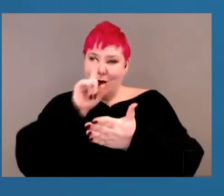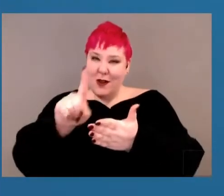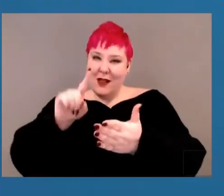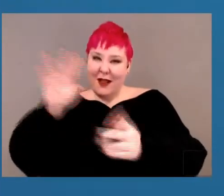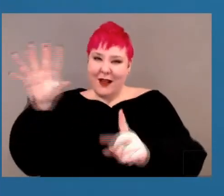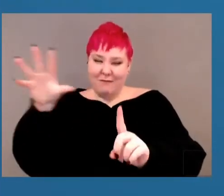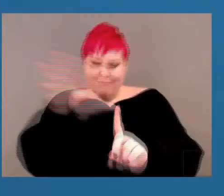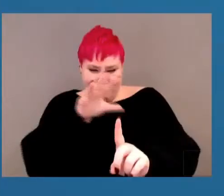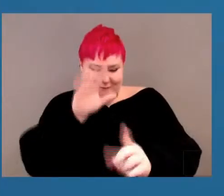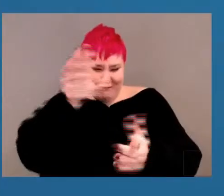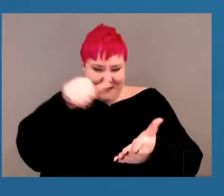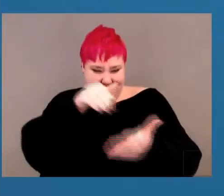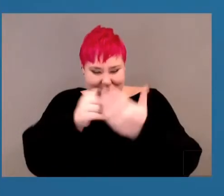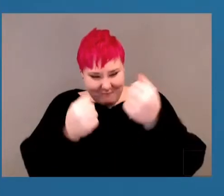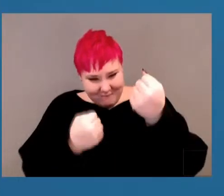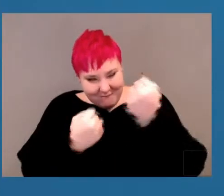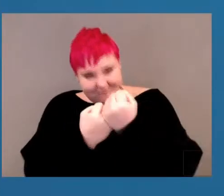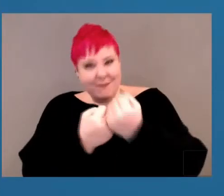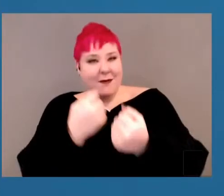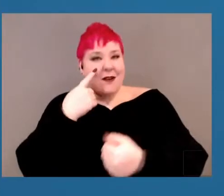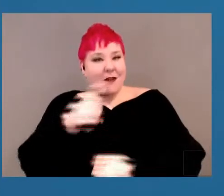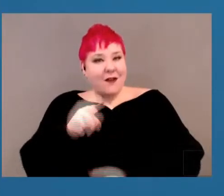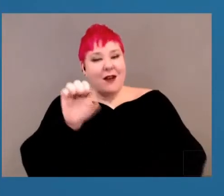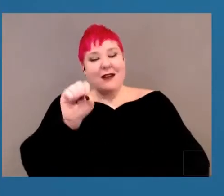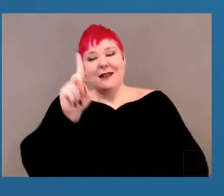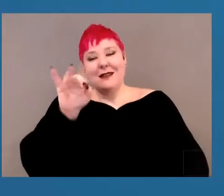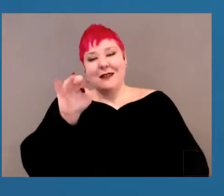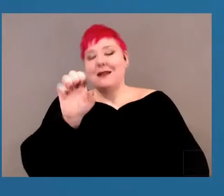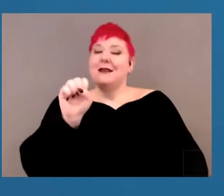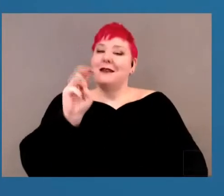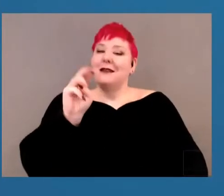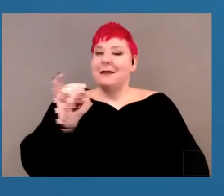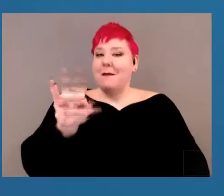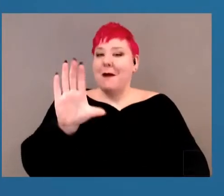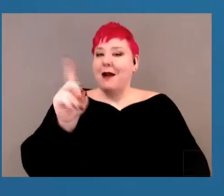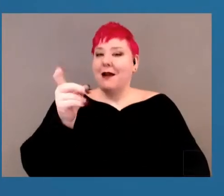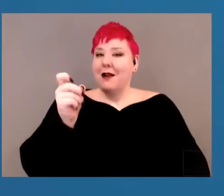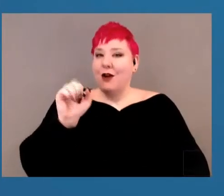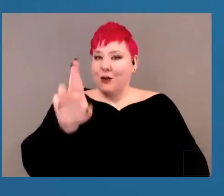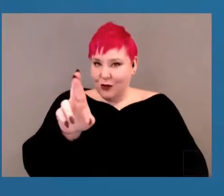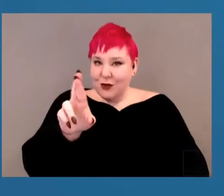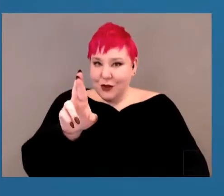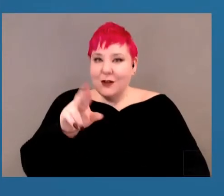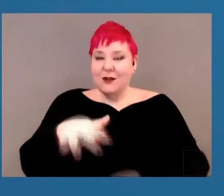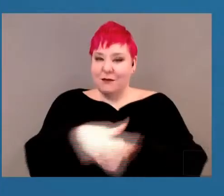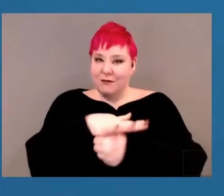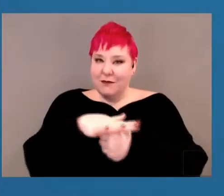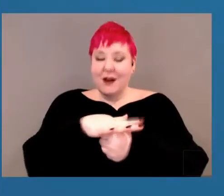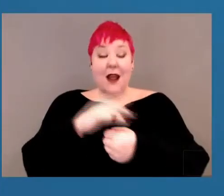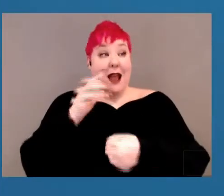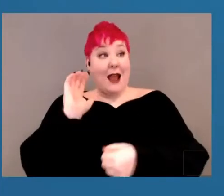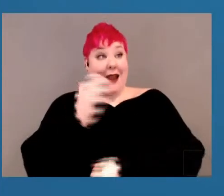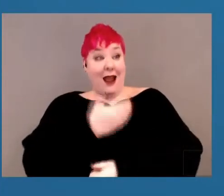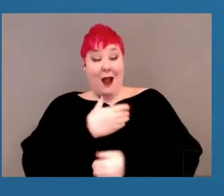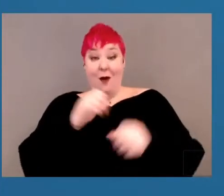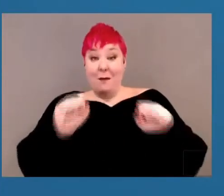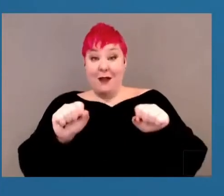development, and the opportunities it brings to our region and to the U.S. So thank you,